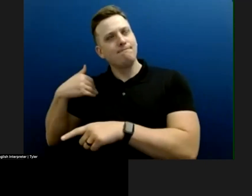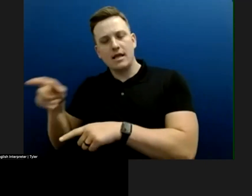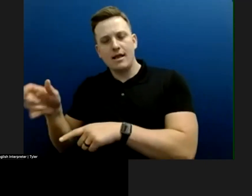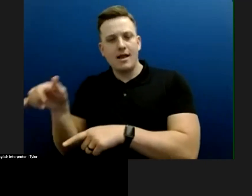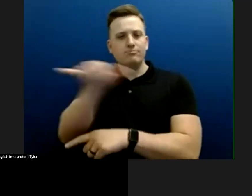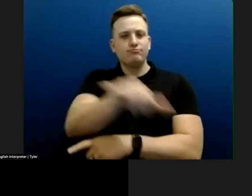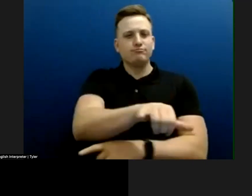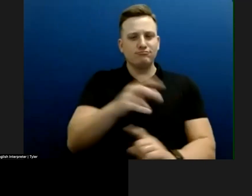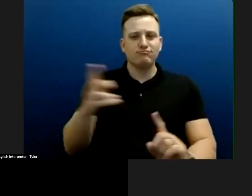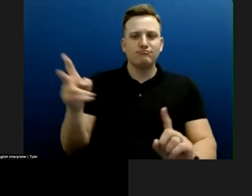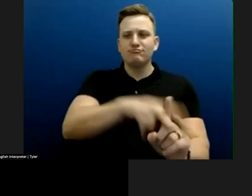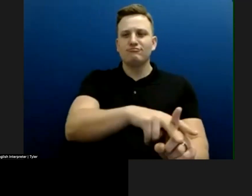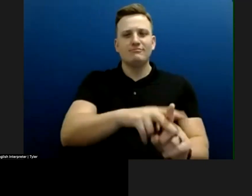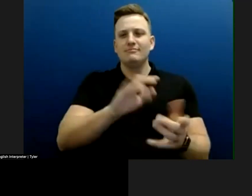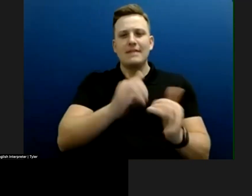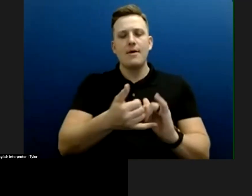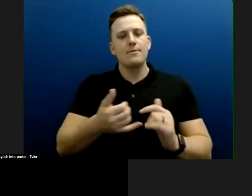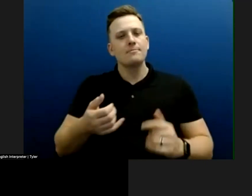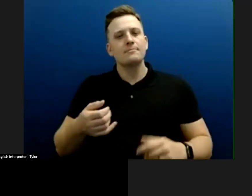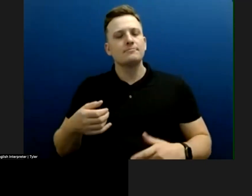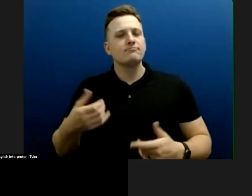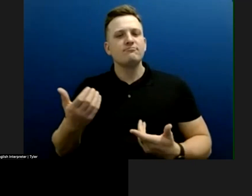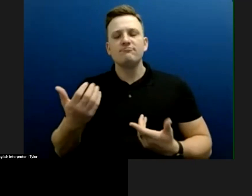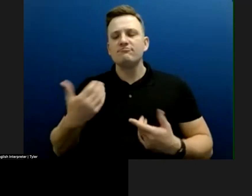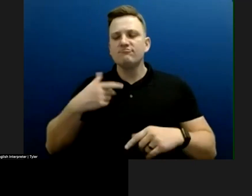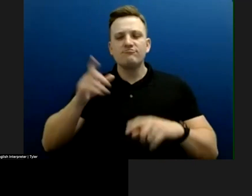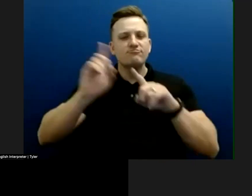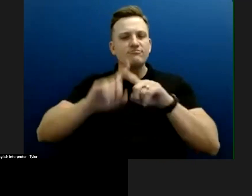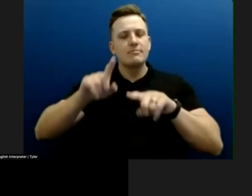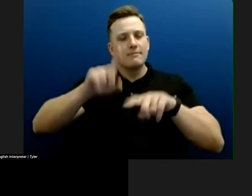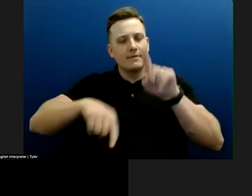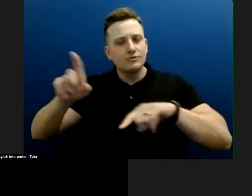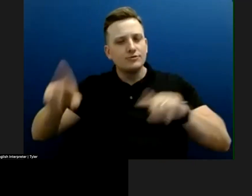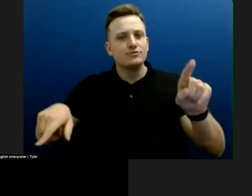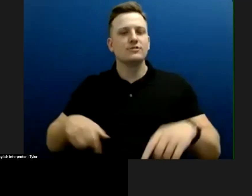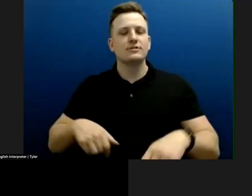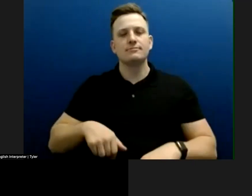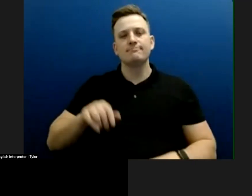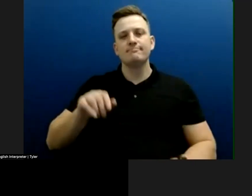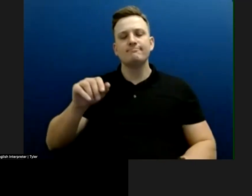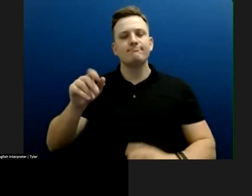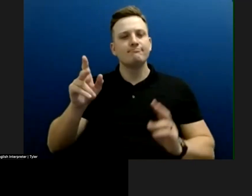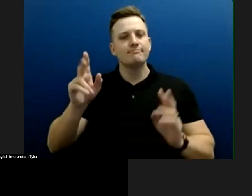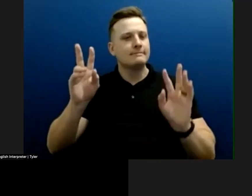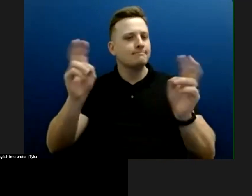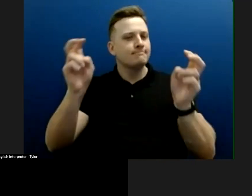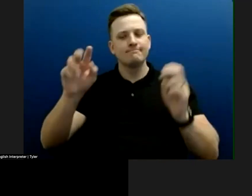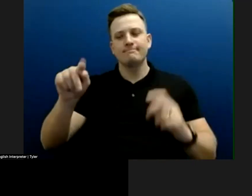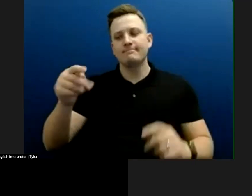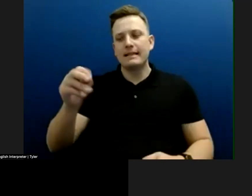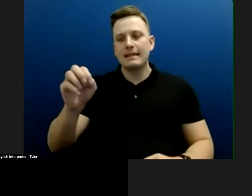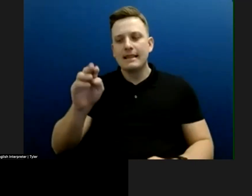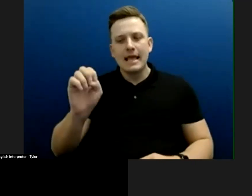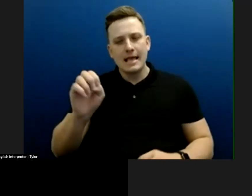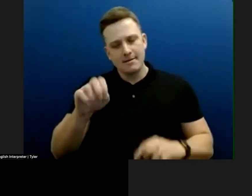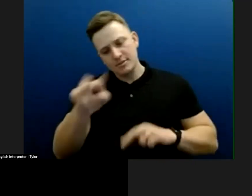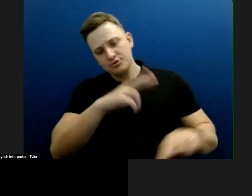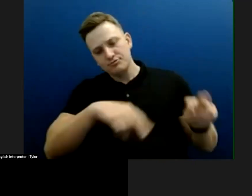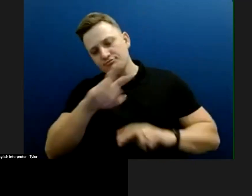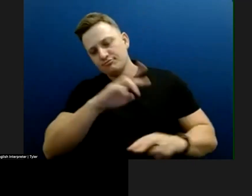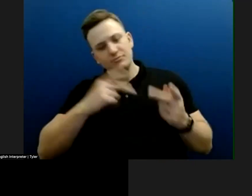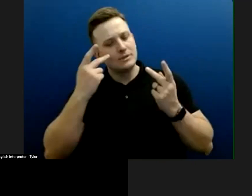about themes and variations? What themes and do we see in this clip, and